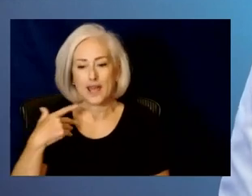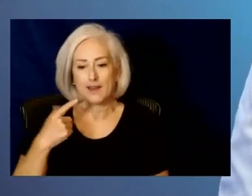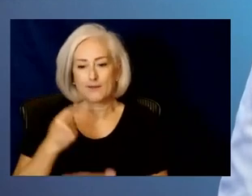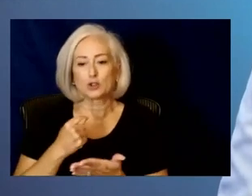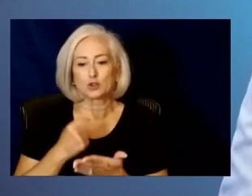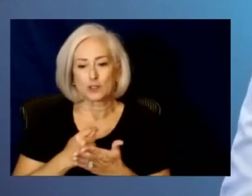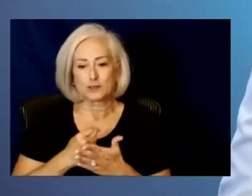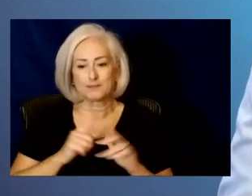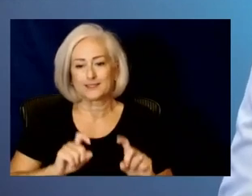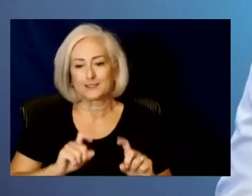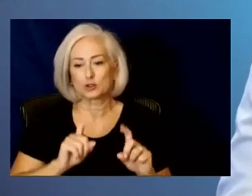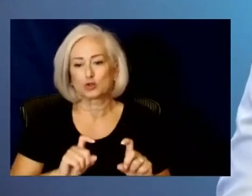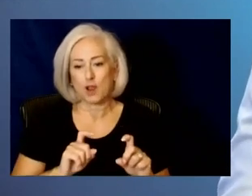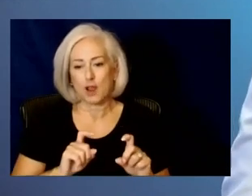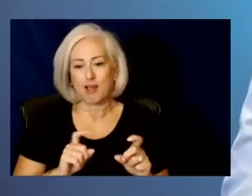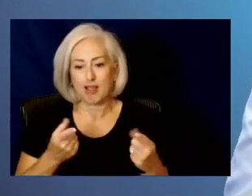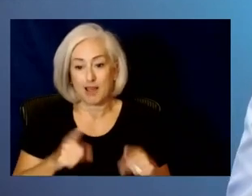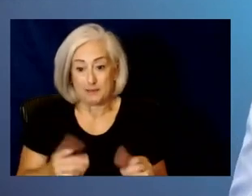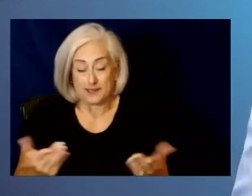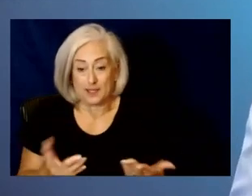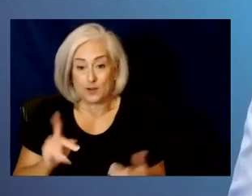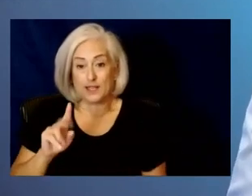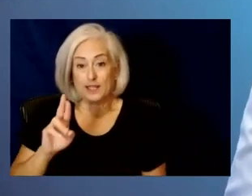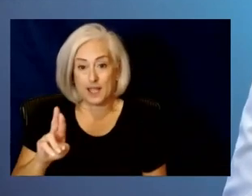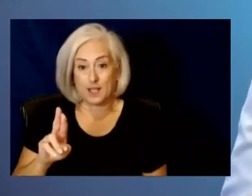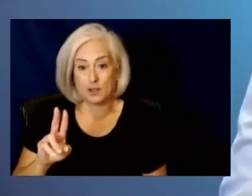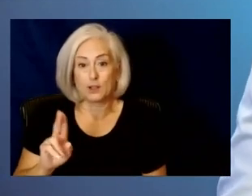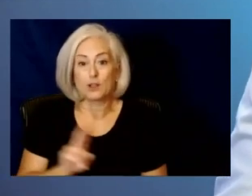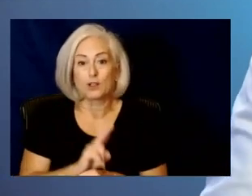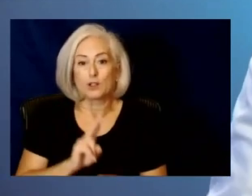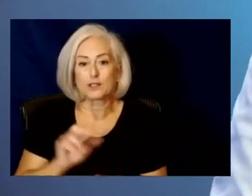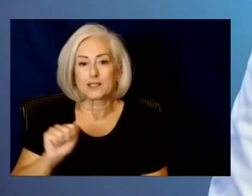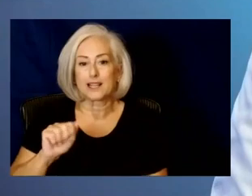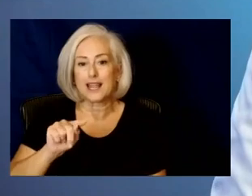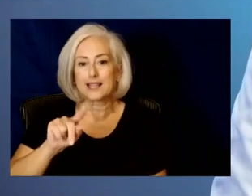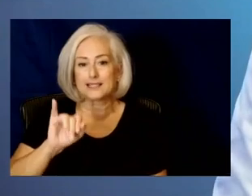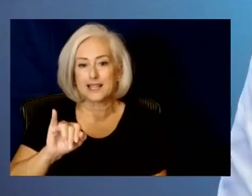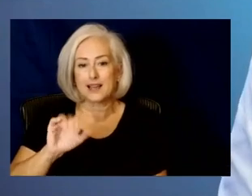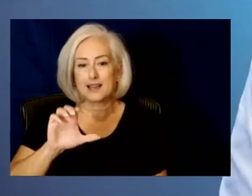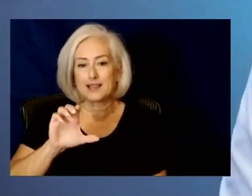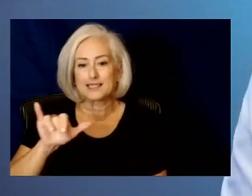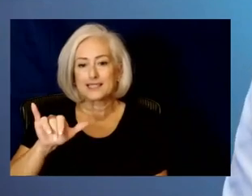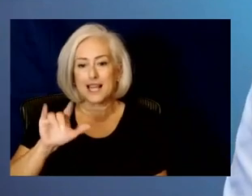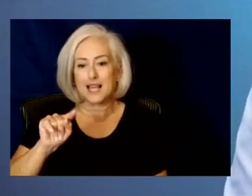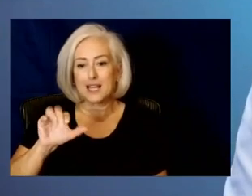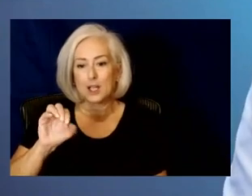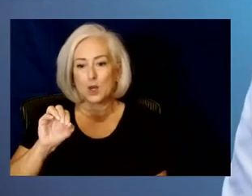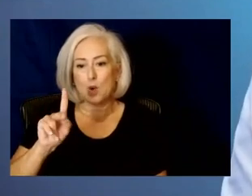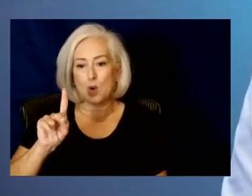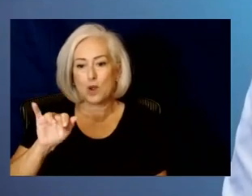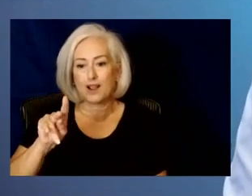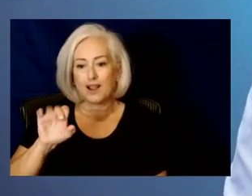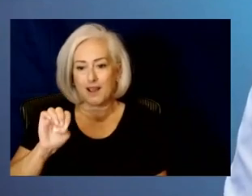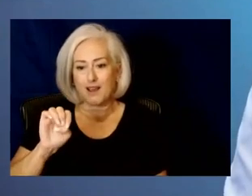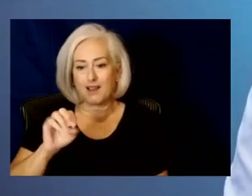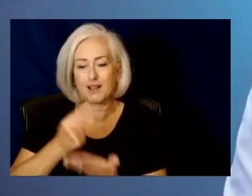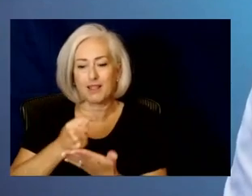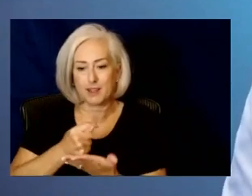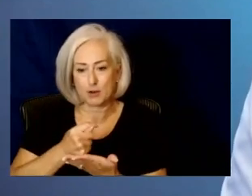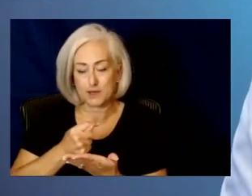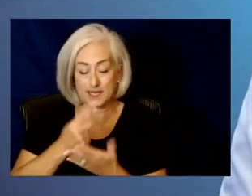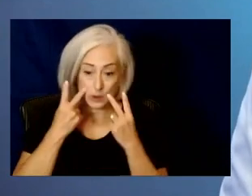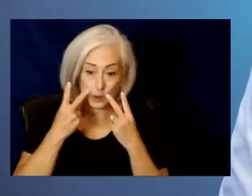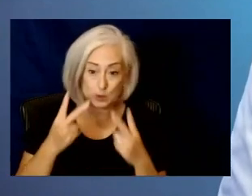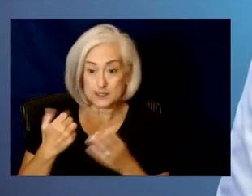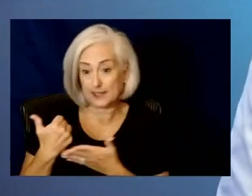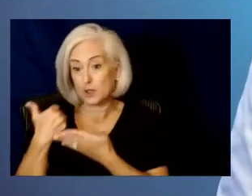Center where they're using an anti-cytokine therapy in early-stage lung cancer to see if that can help prevent